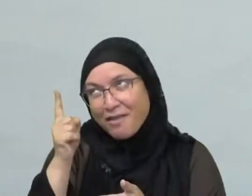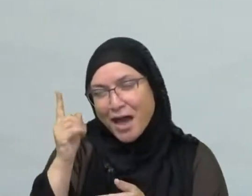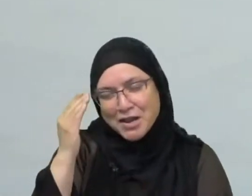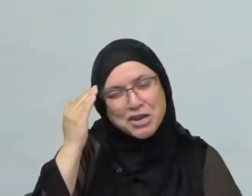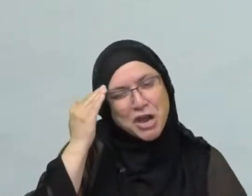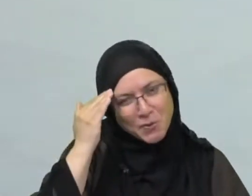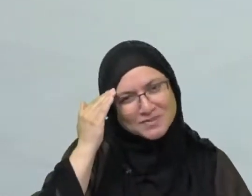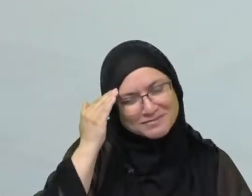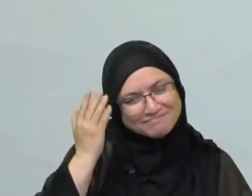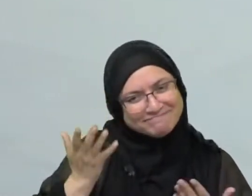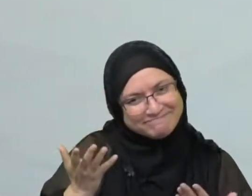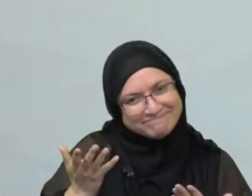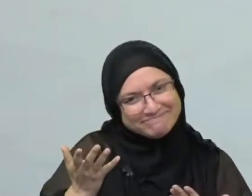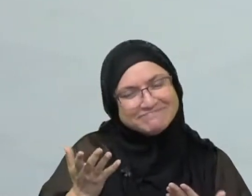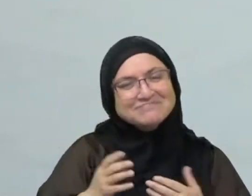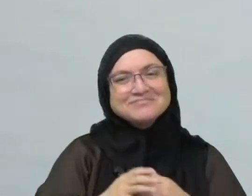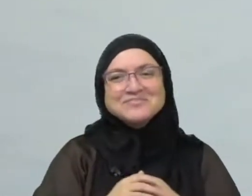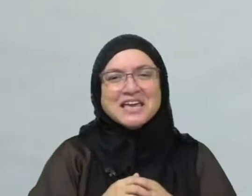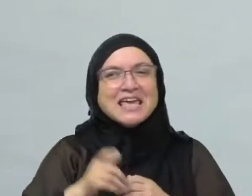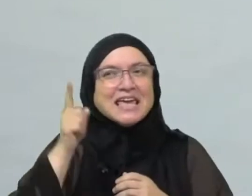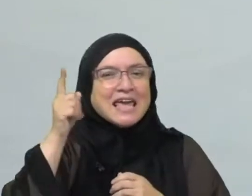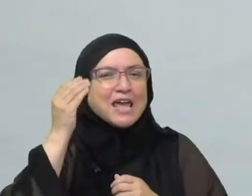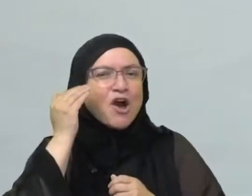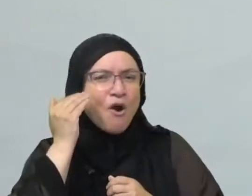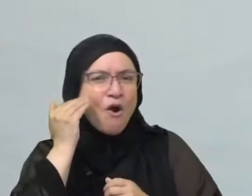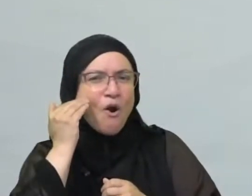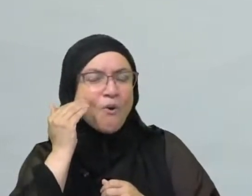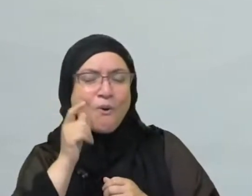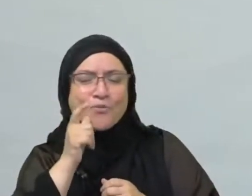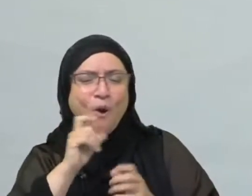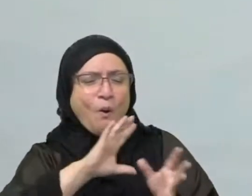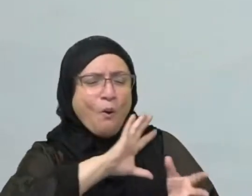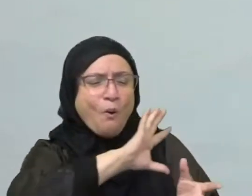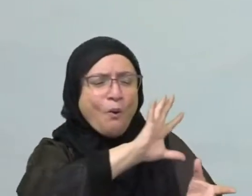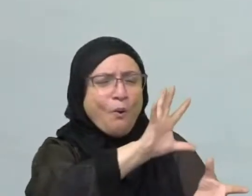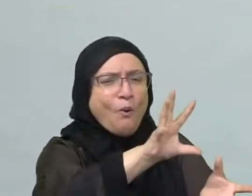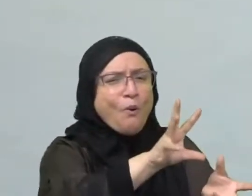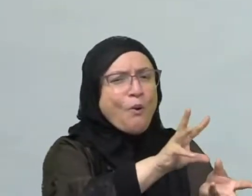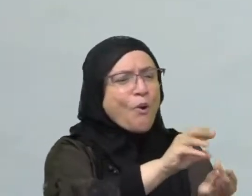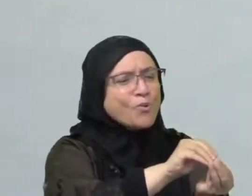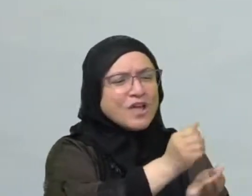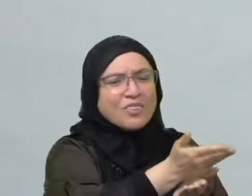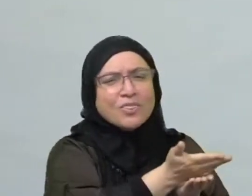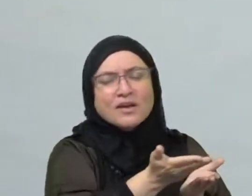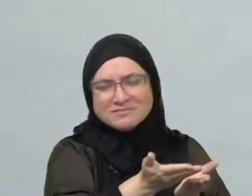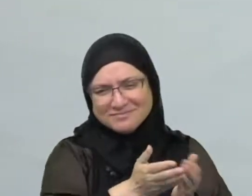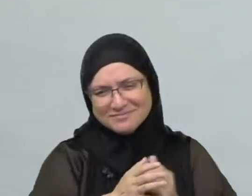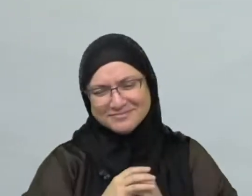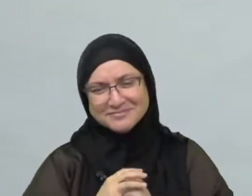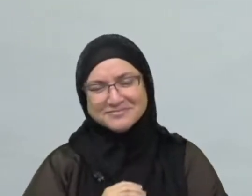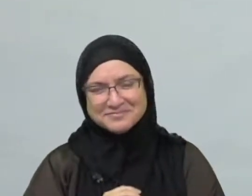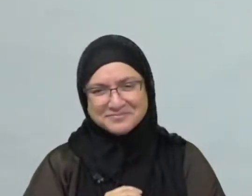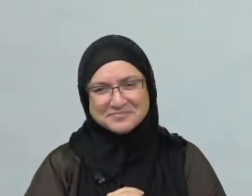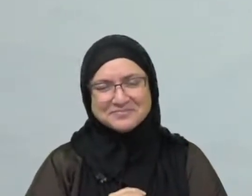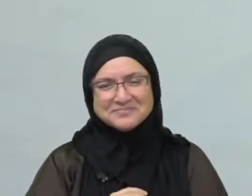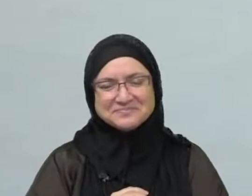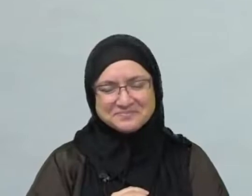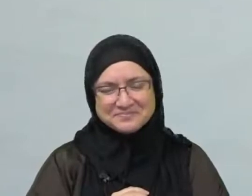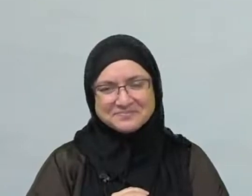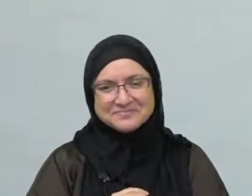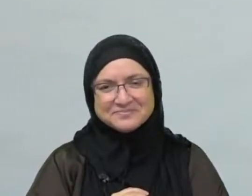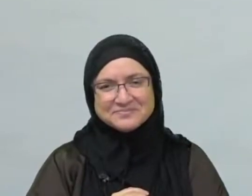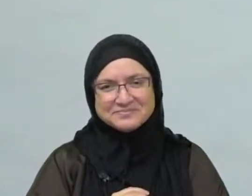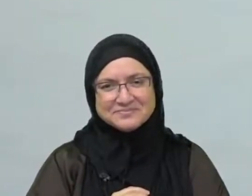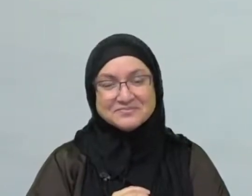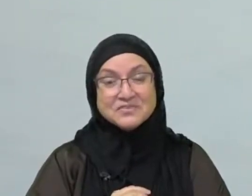picture. We also often comfort one another and comfort ourselves by saying, what? Inna ma'al usri yusra, verily with hardship